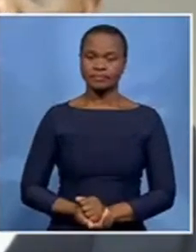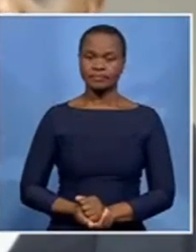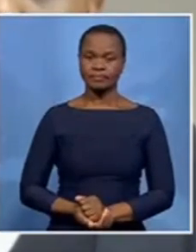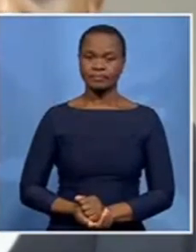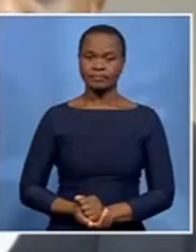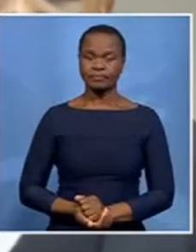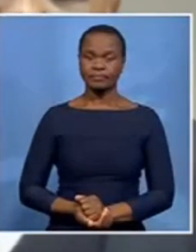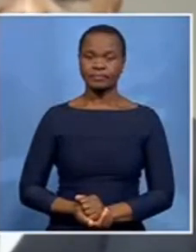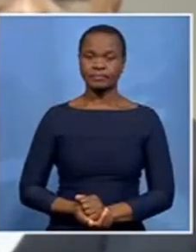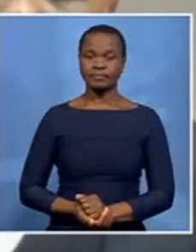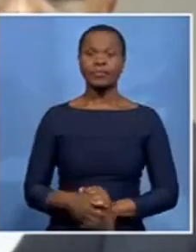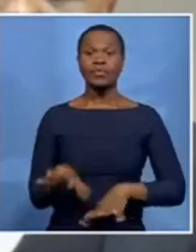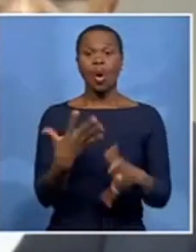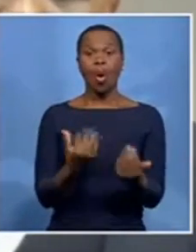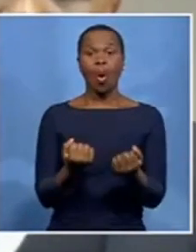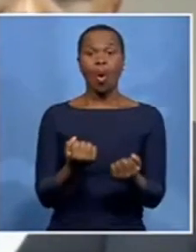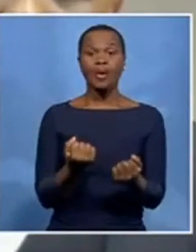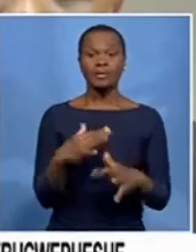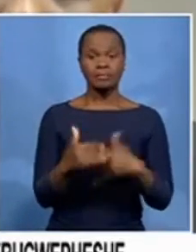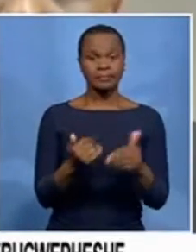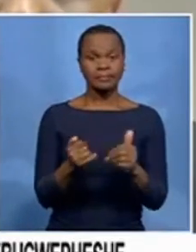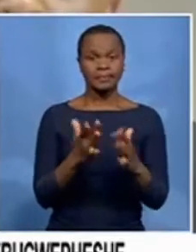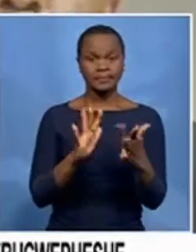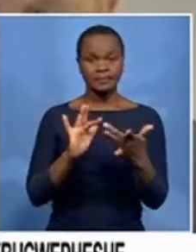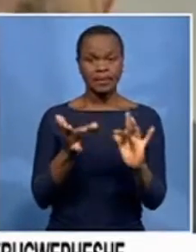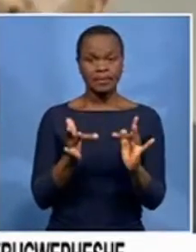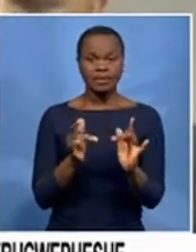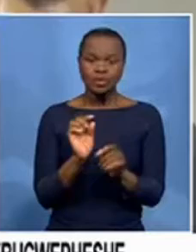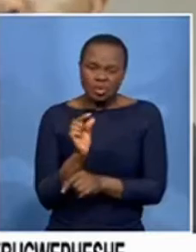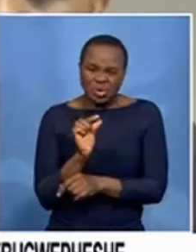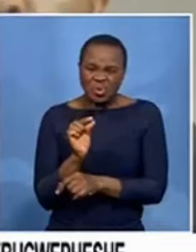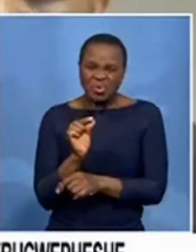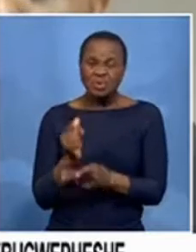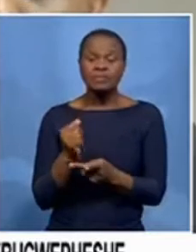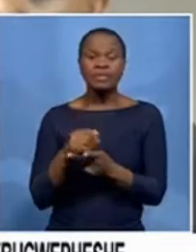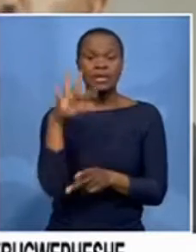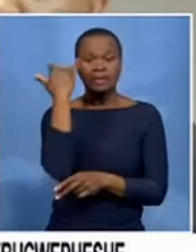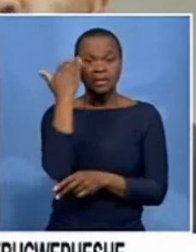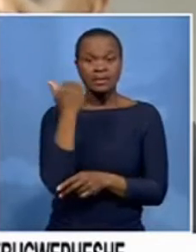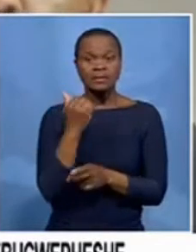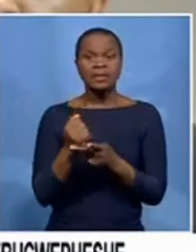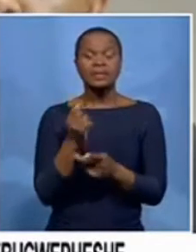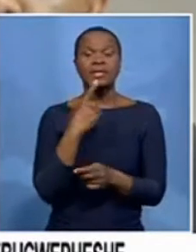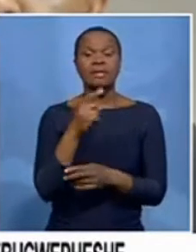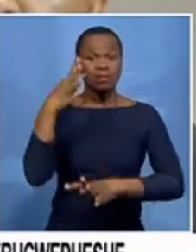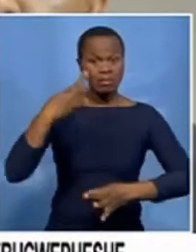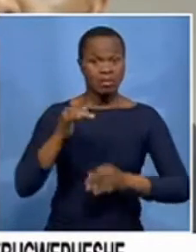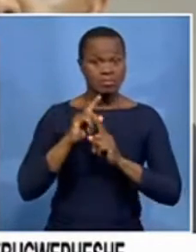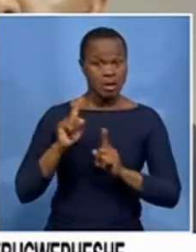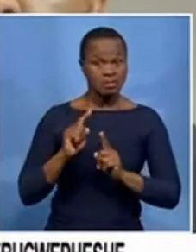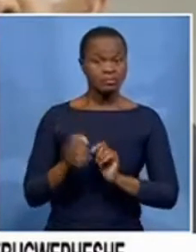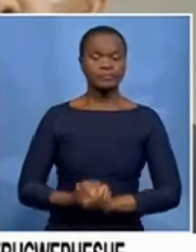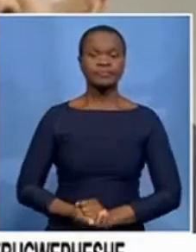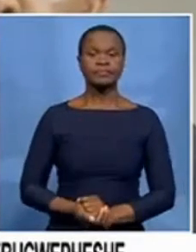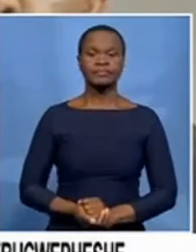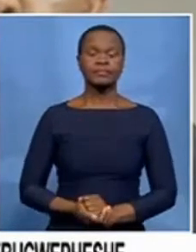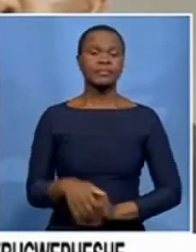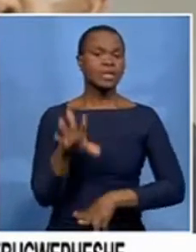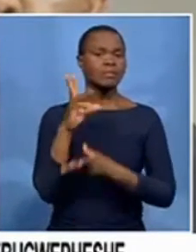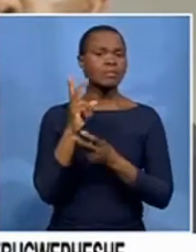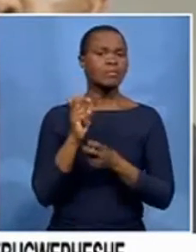Kuluhlelo lwenkantolo loluchubeke ngetebuchwepheshe esikhashaneni lesincane Jaji Bhekisisa ukhiphe isinqumo sakhe athi kavakala